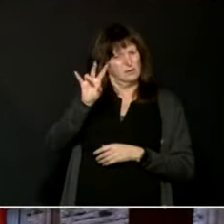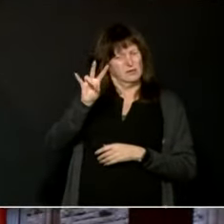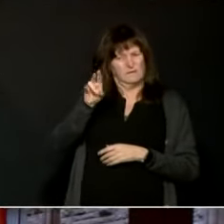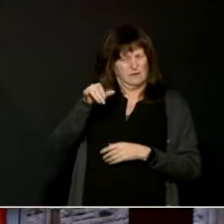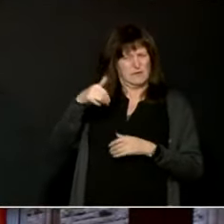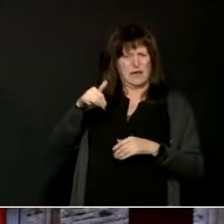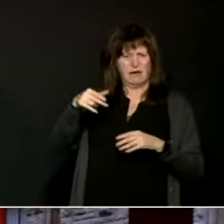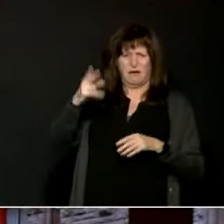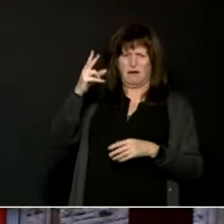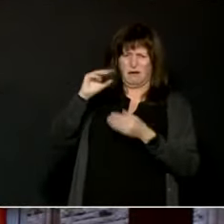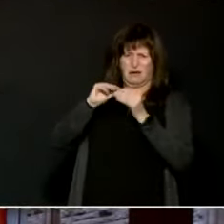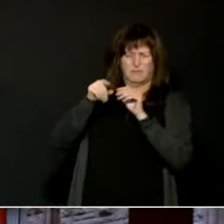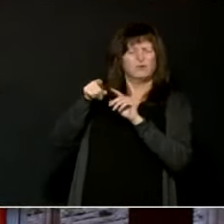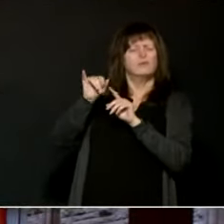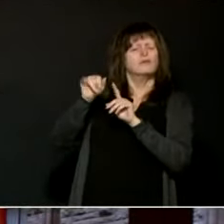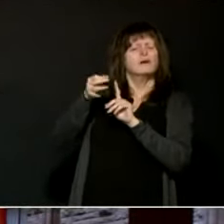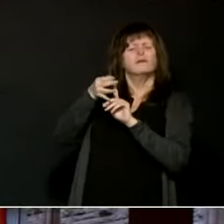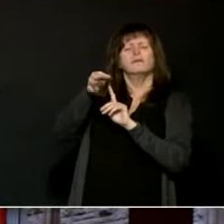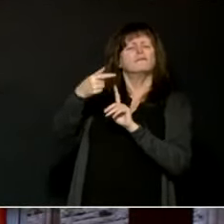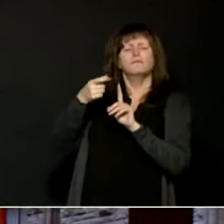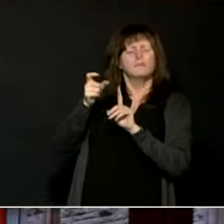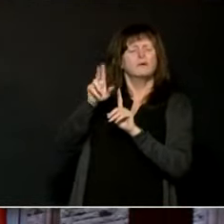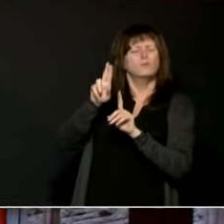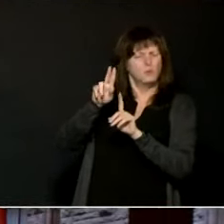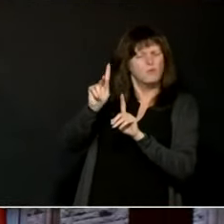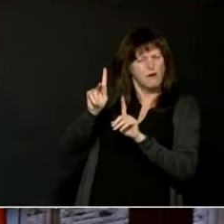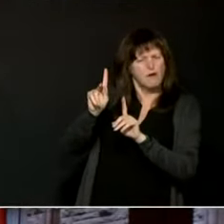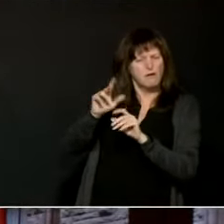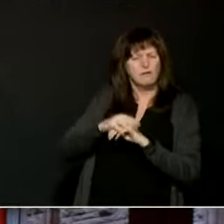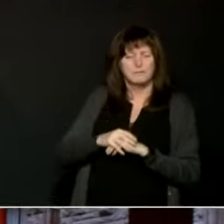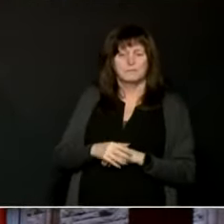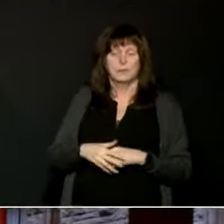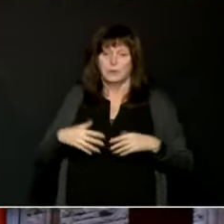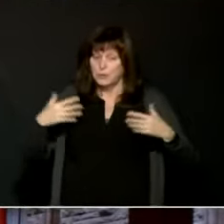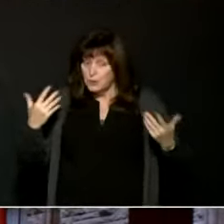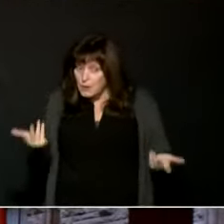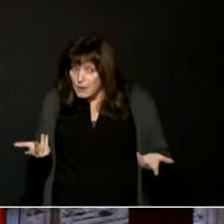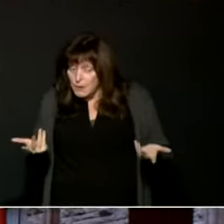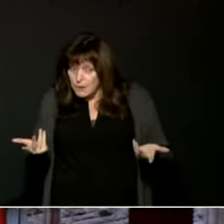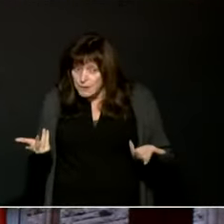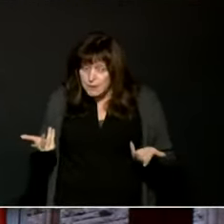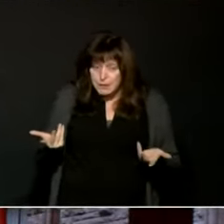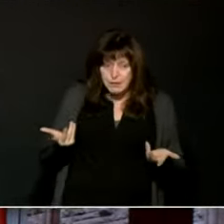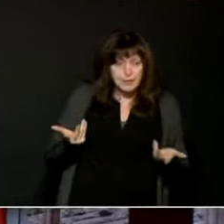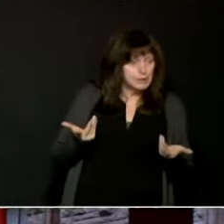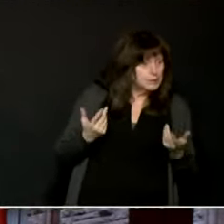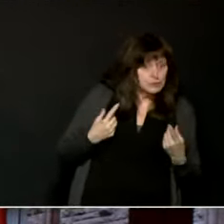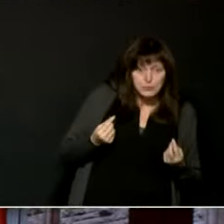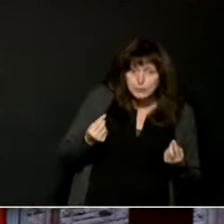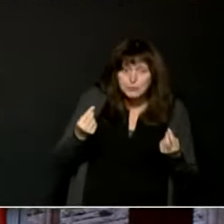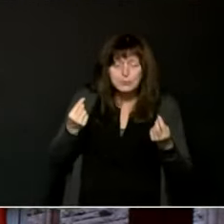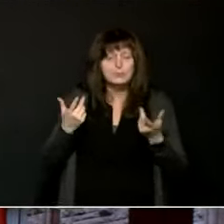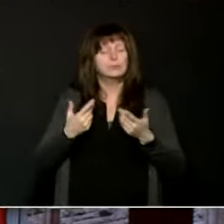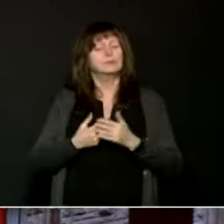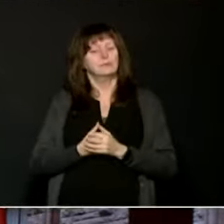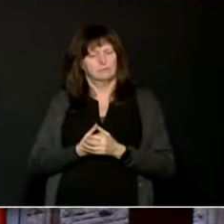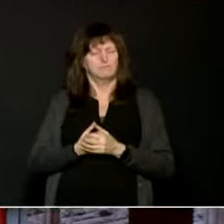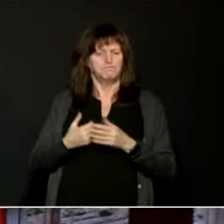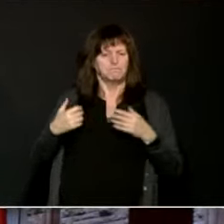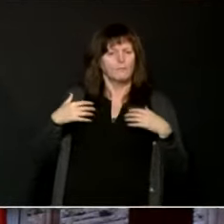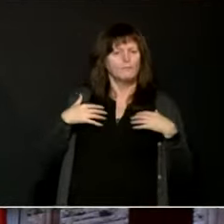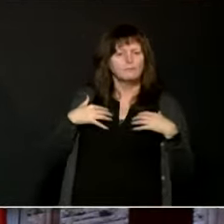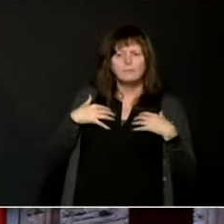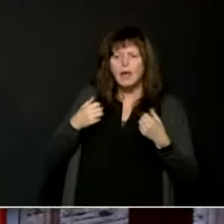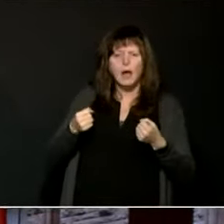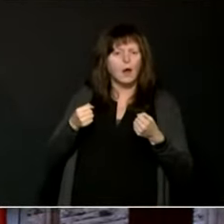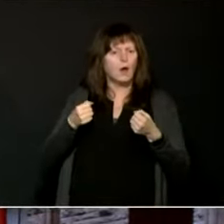that, what are we doing? You can see that when Dr. Yaffe talked about the number of health units that are moving within the framework, instead of just